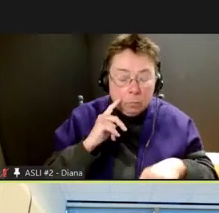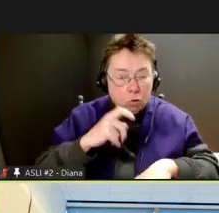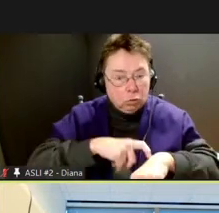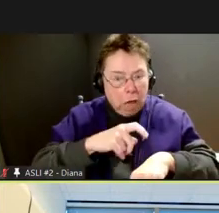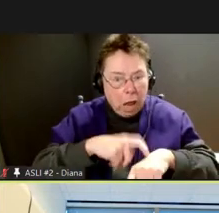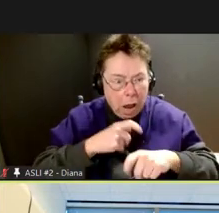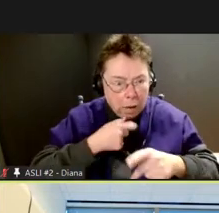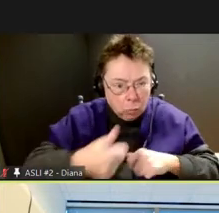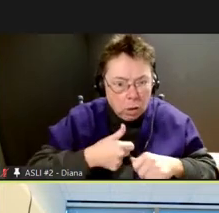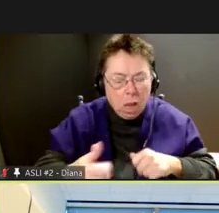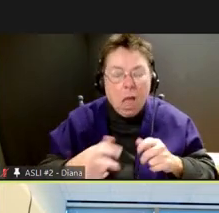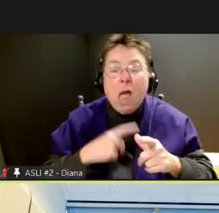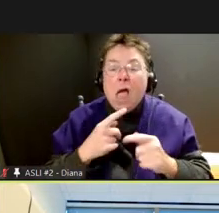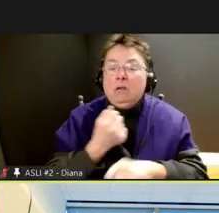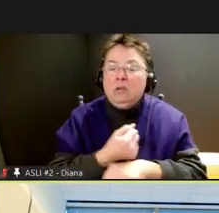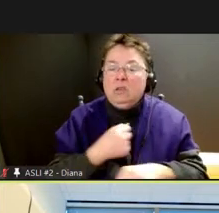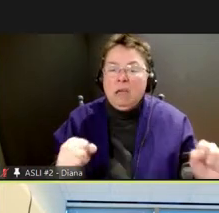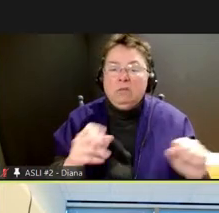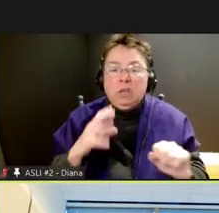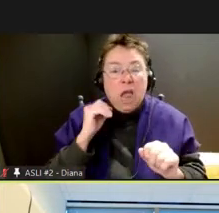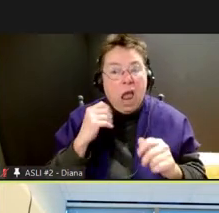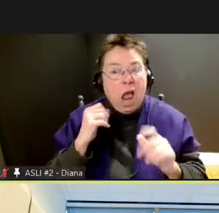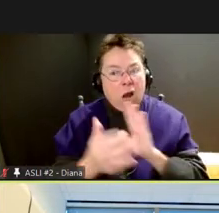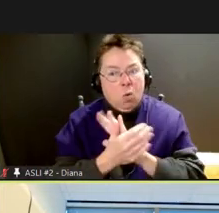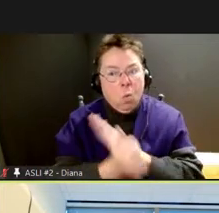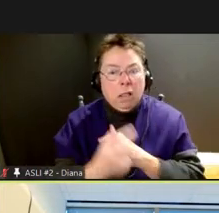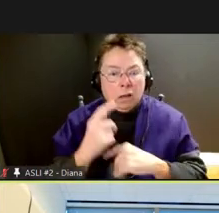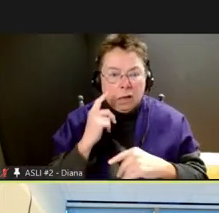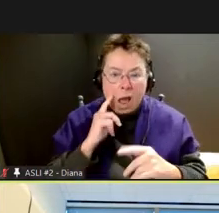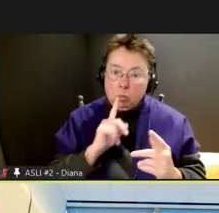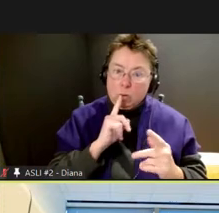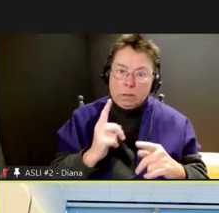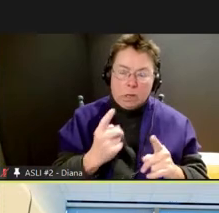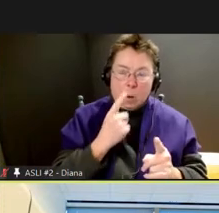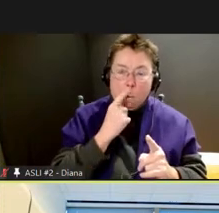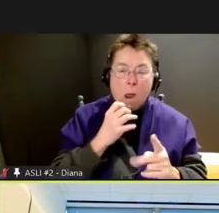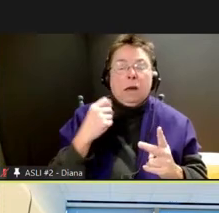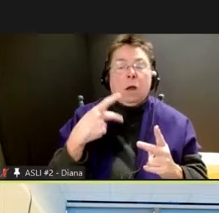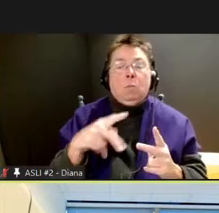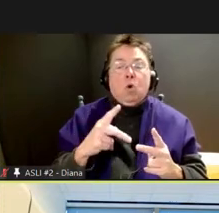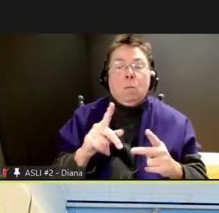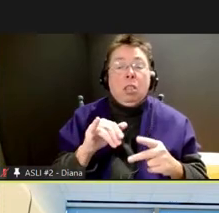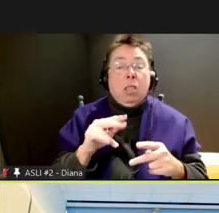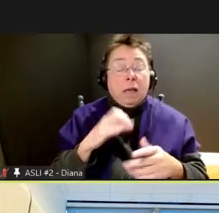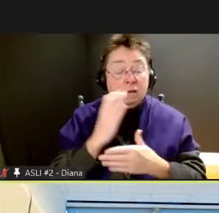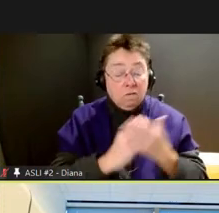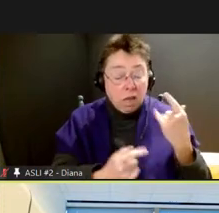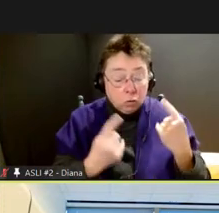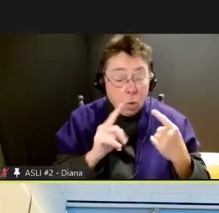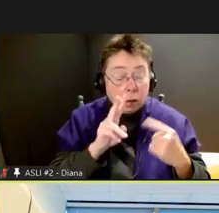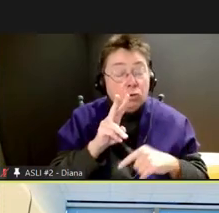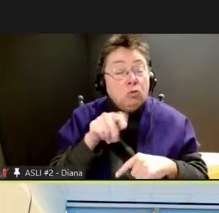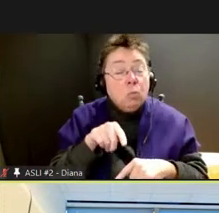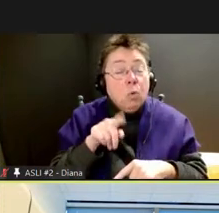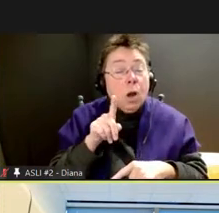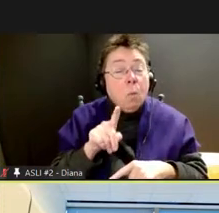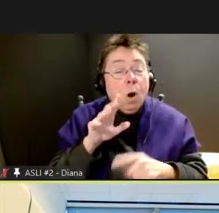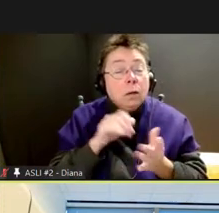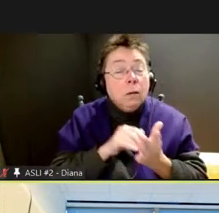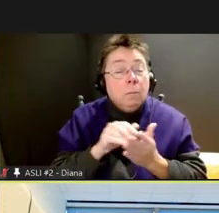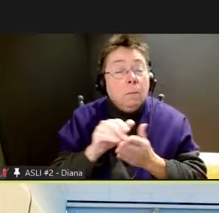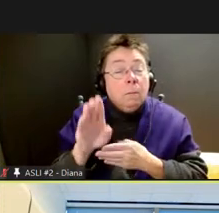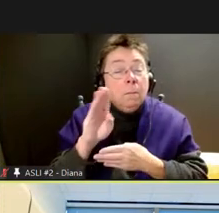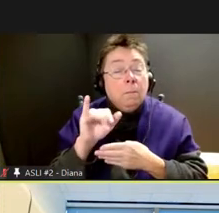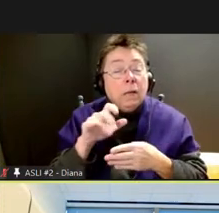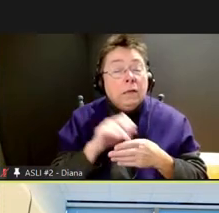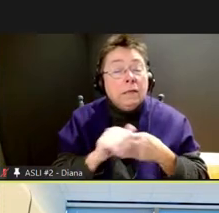and safety on one of CTA's highest ridership corridors. Phase one is $2.1 billion and includes three major components: the